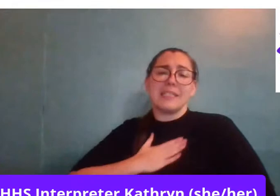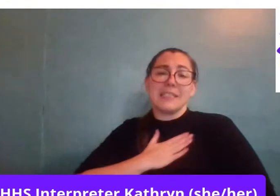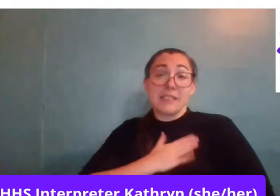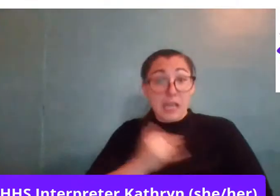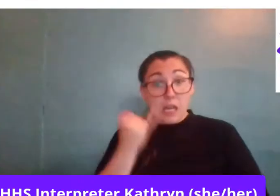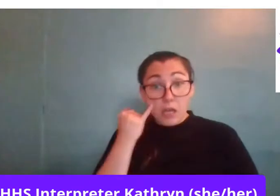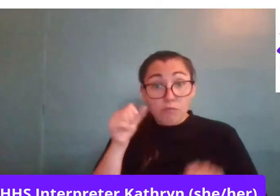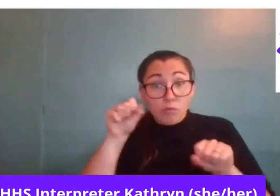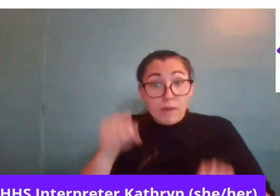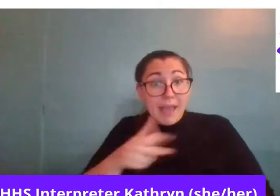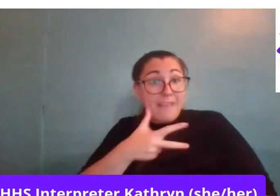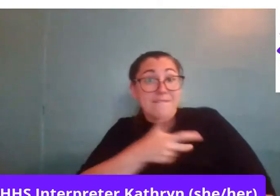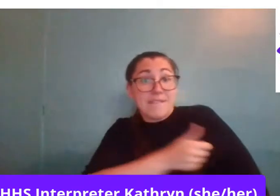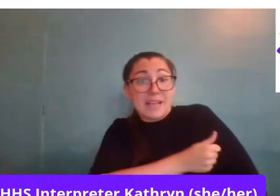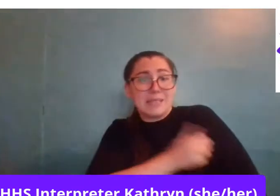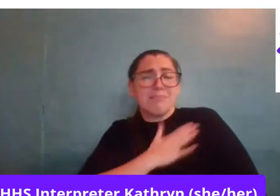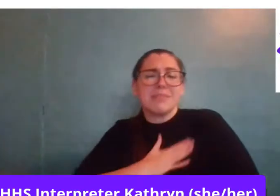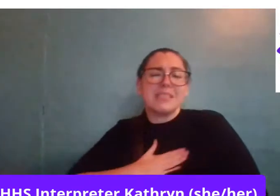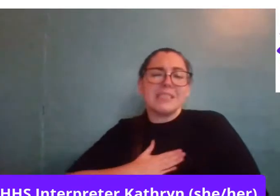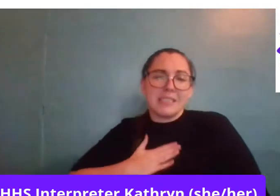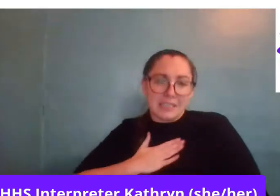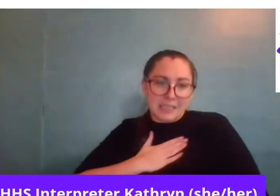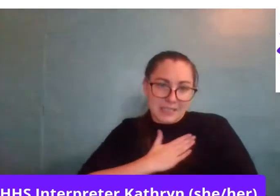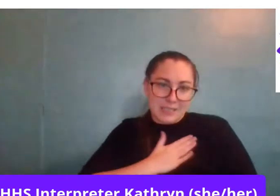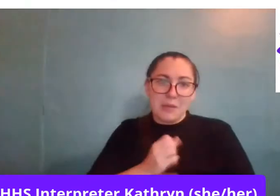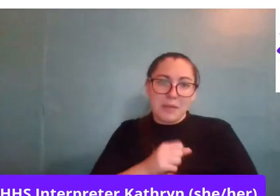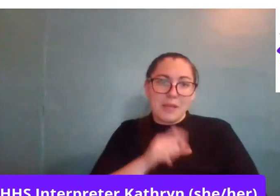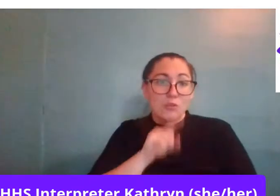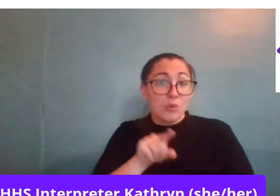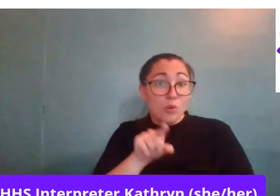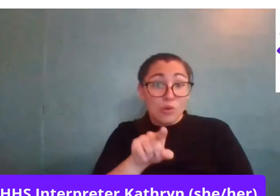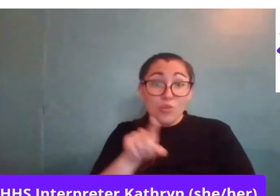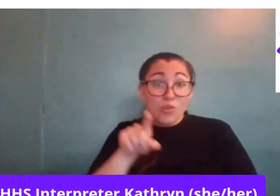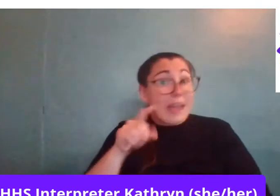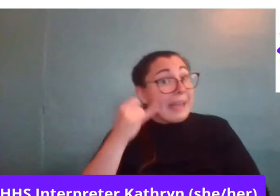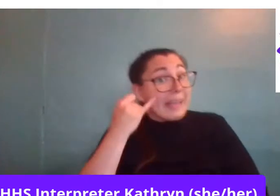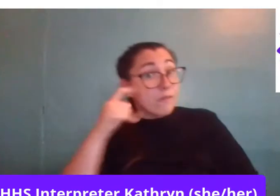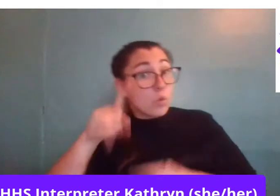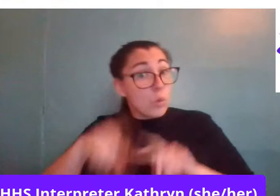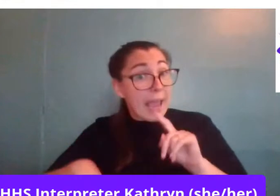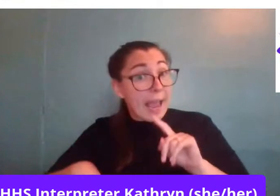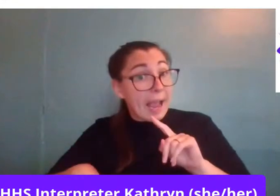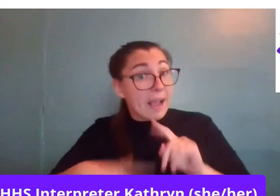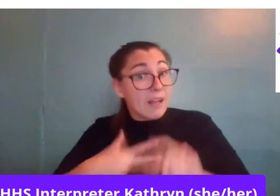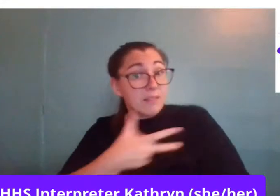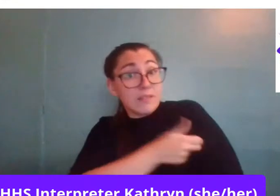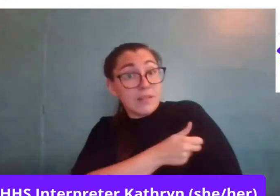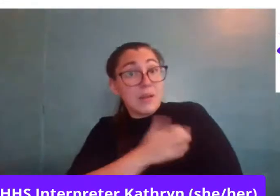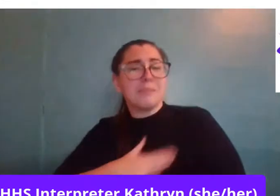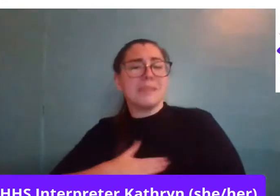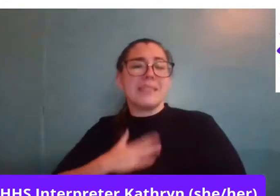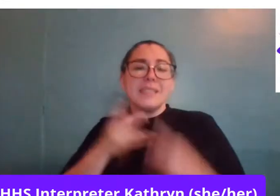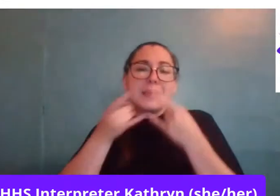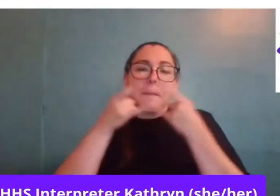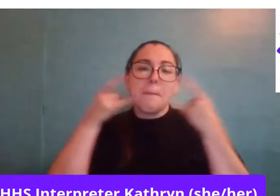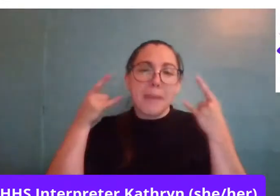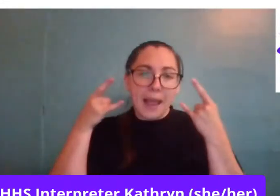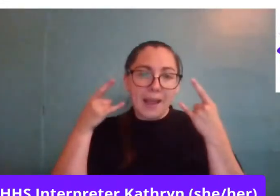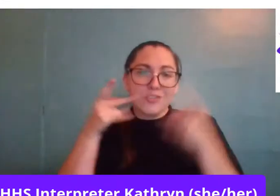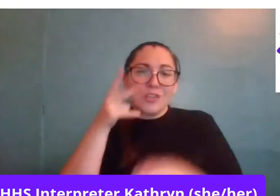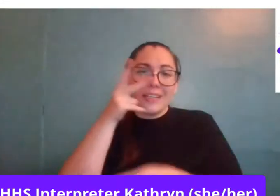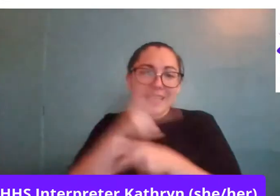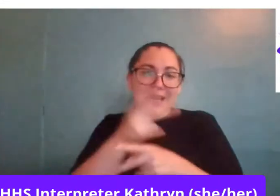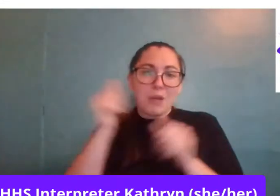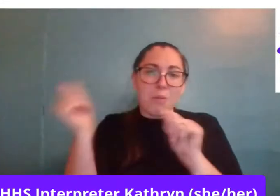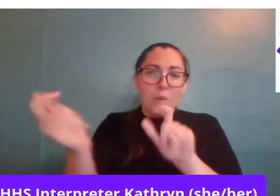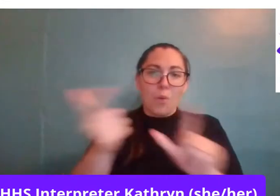vaccinated, please make sure that you get vaccinated. If you are not able to, don't forget to mask up and keep everybody safe. It